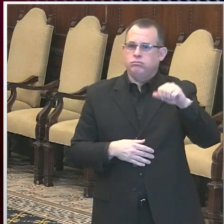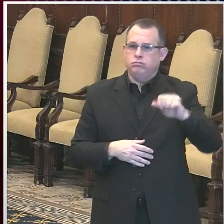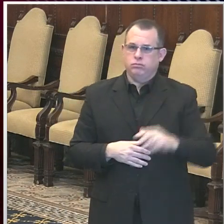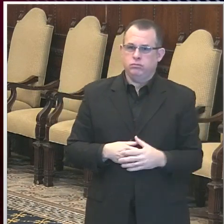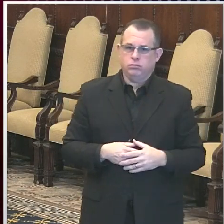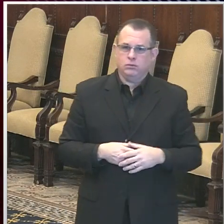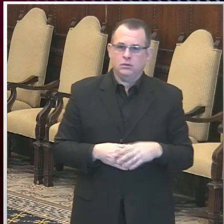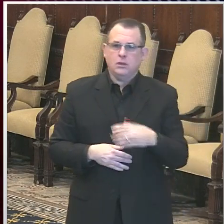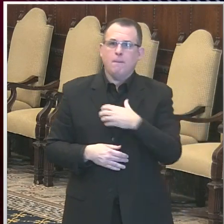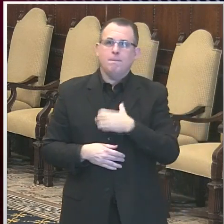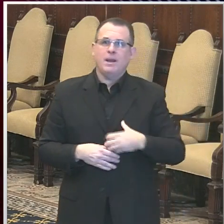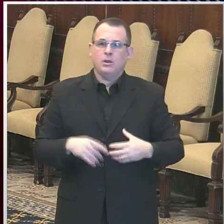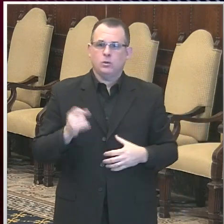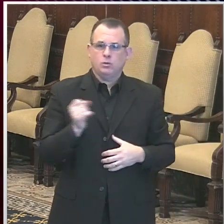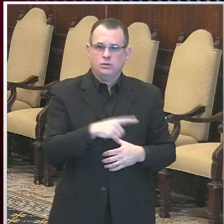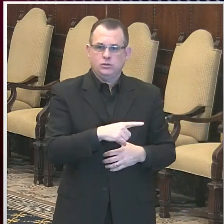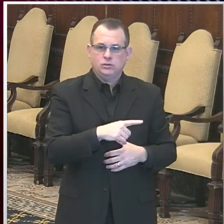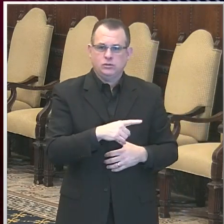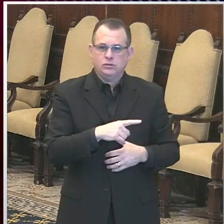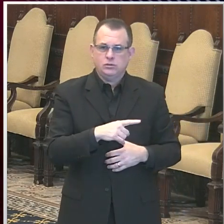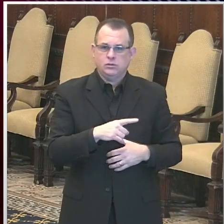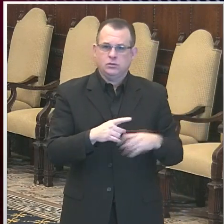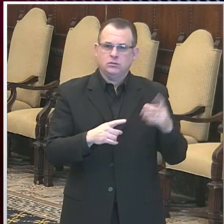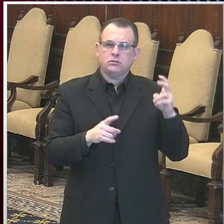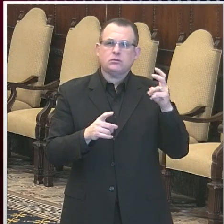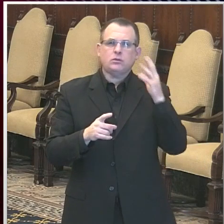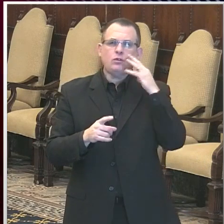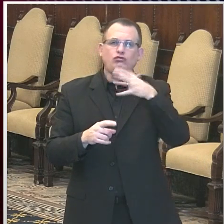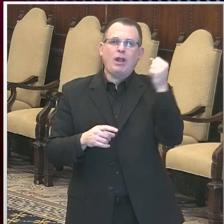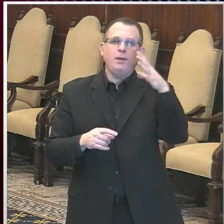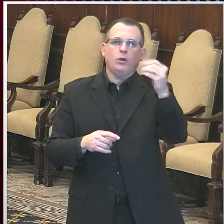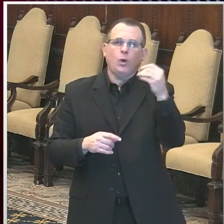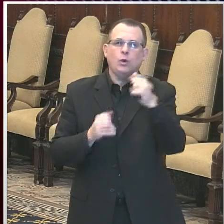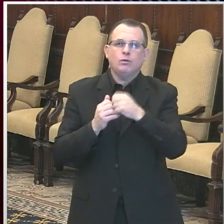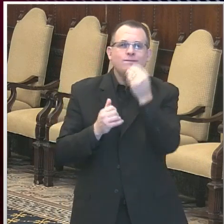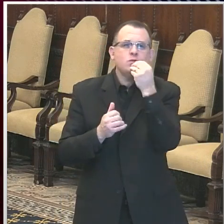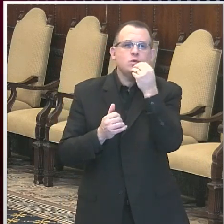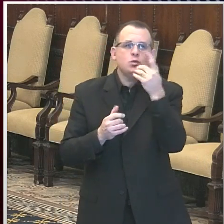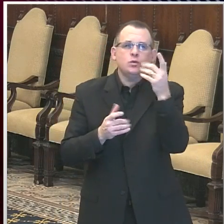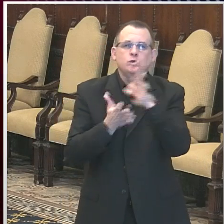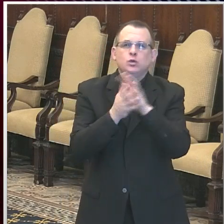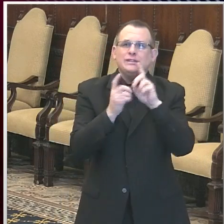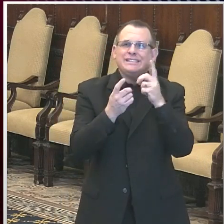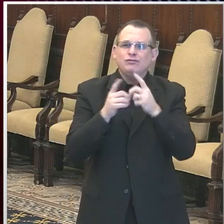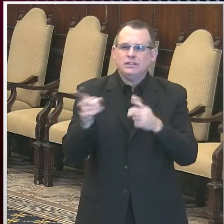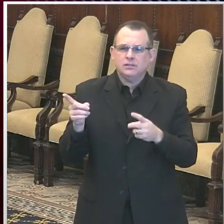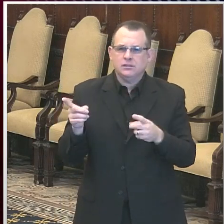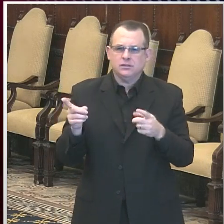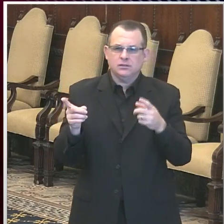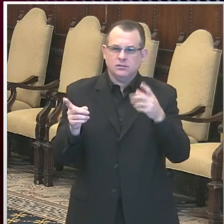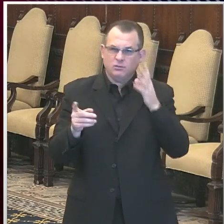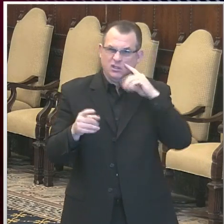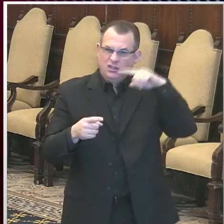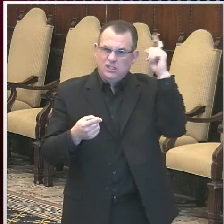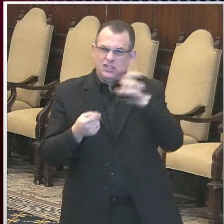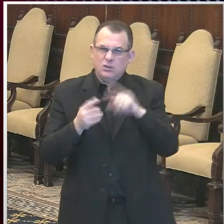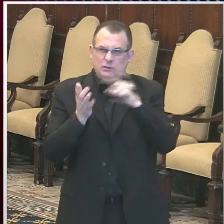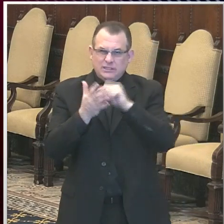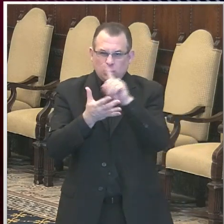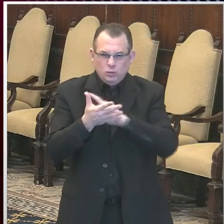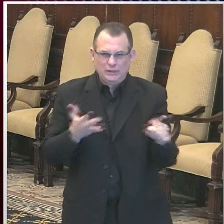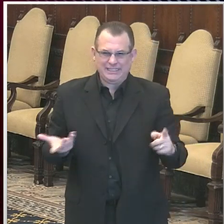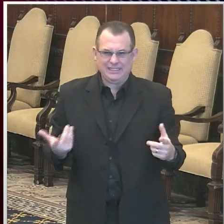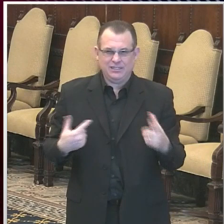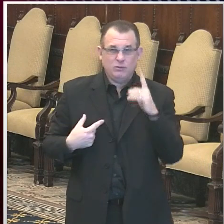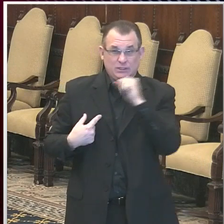the grab and goes with the school district, is it scaled down to 1 day a week because of a staffing shortage,